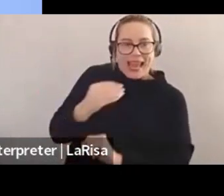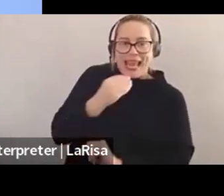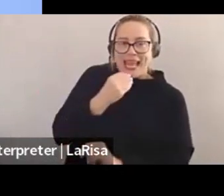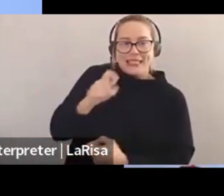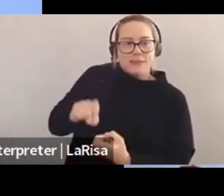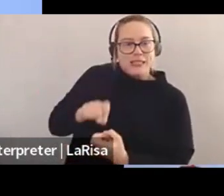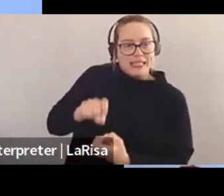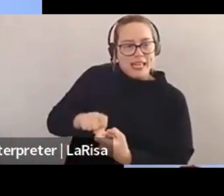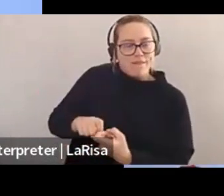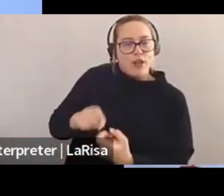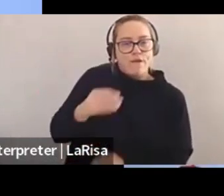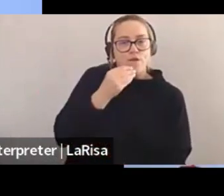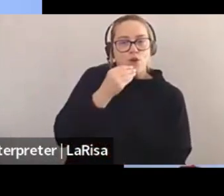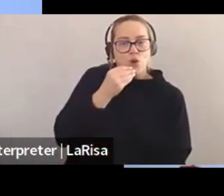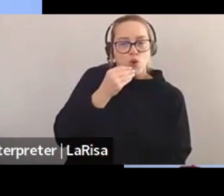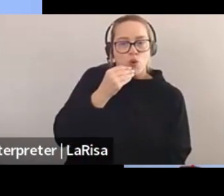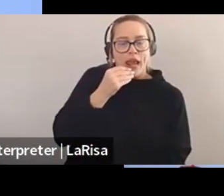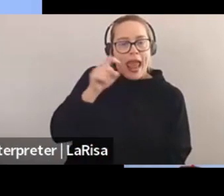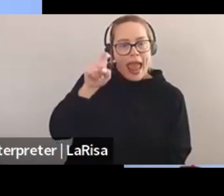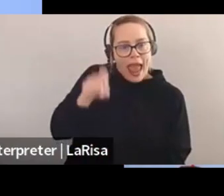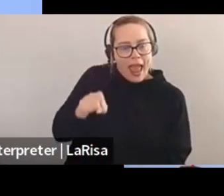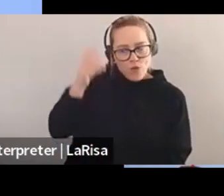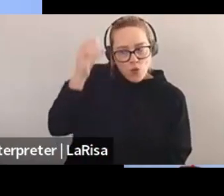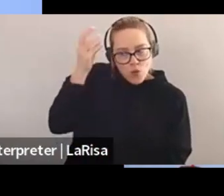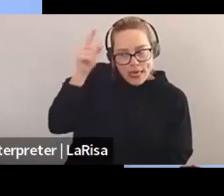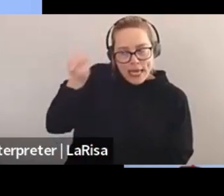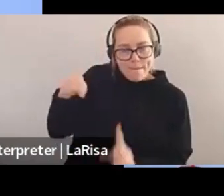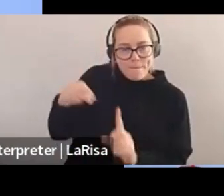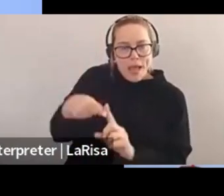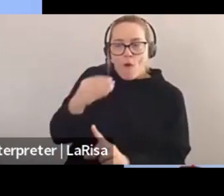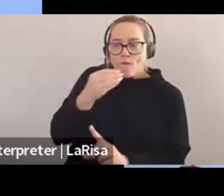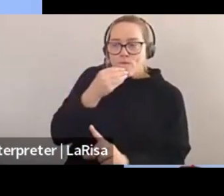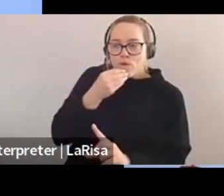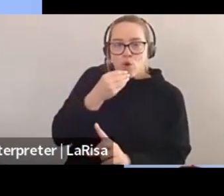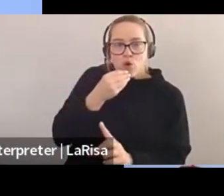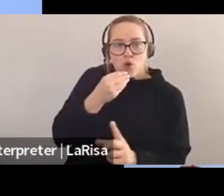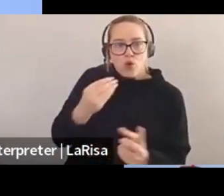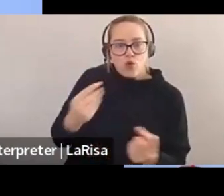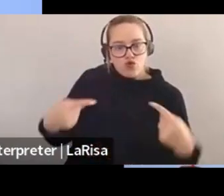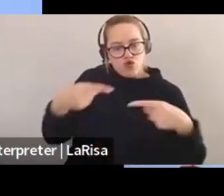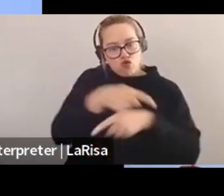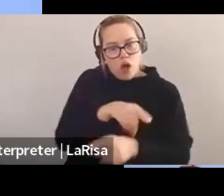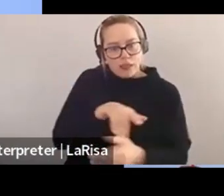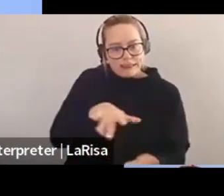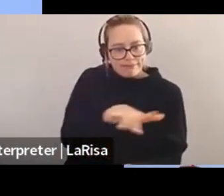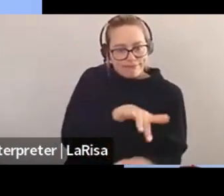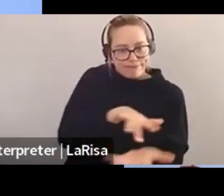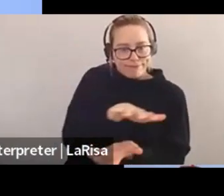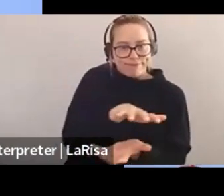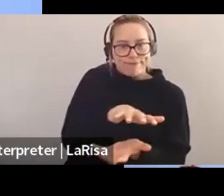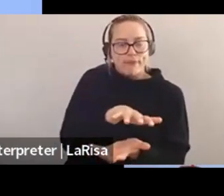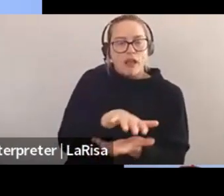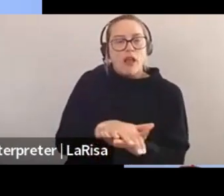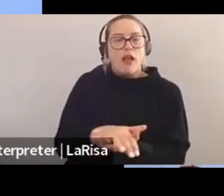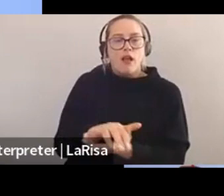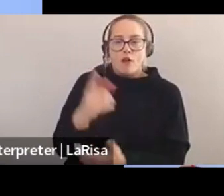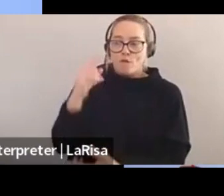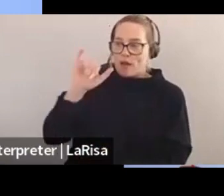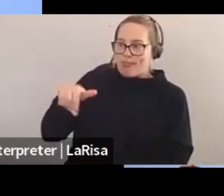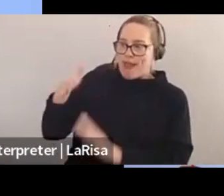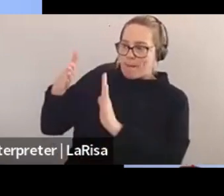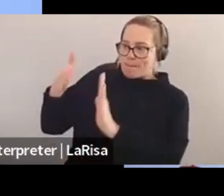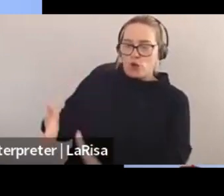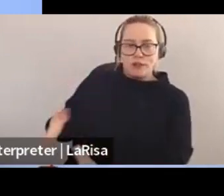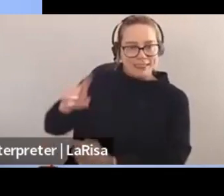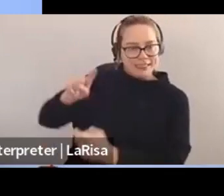eat certain foods and has to be worried about cross-contamination, and think about how many food